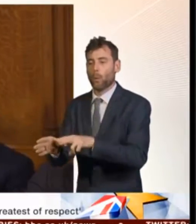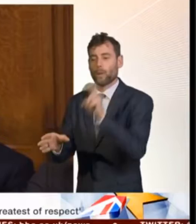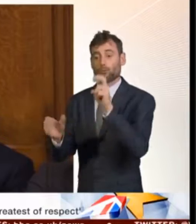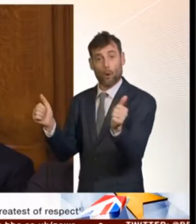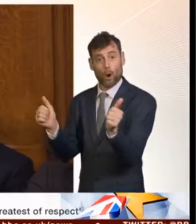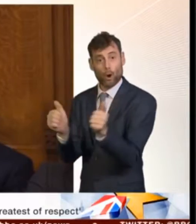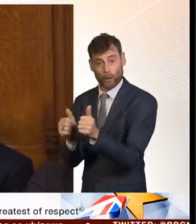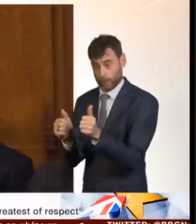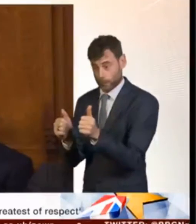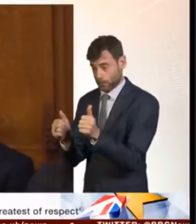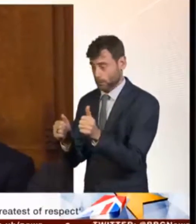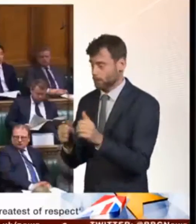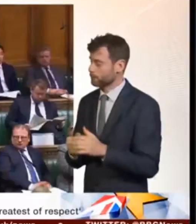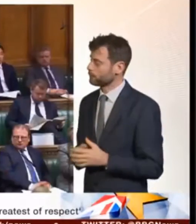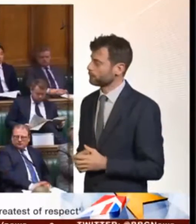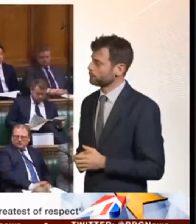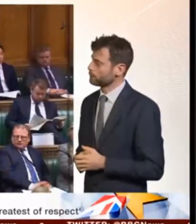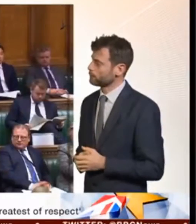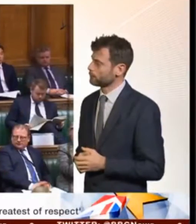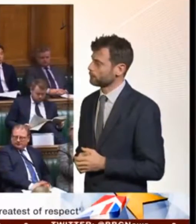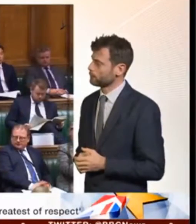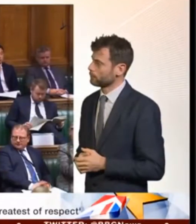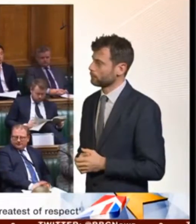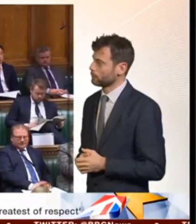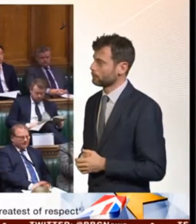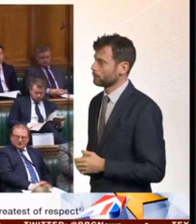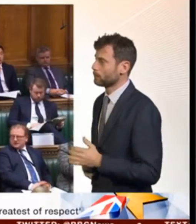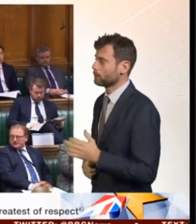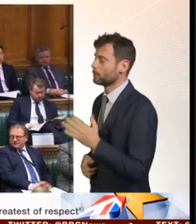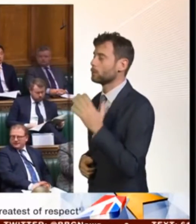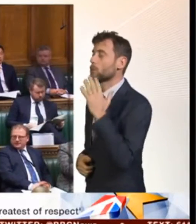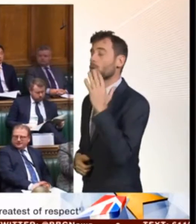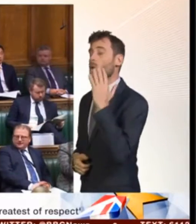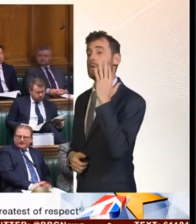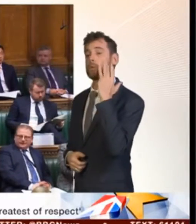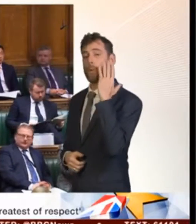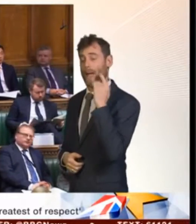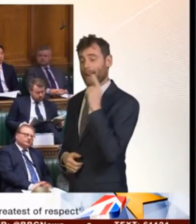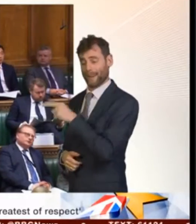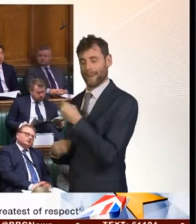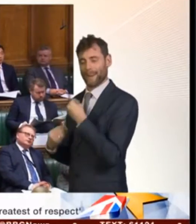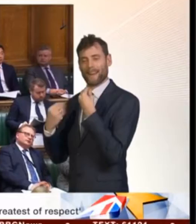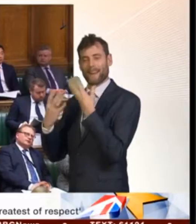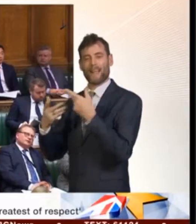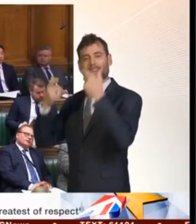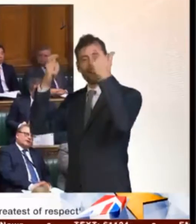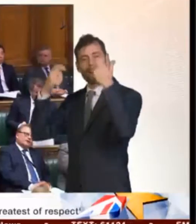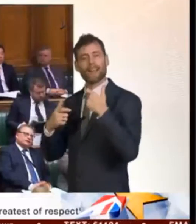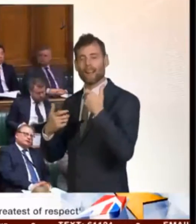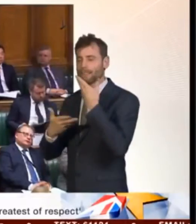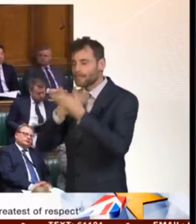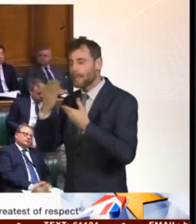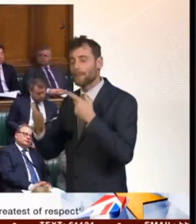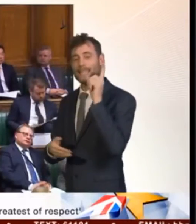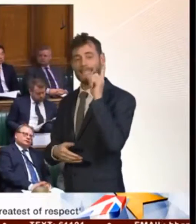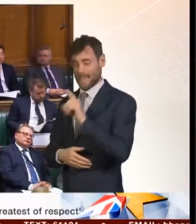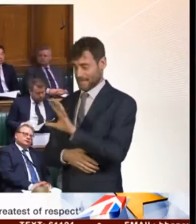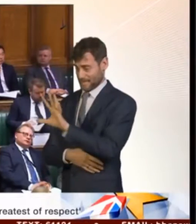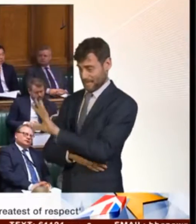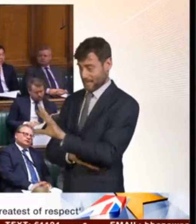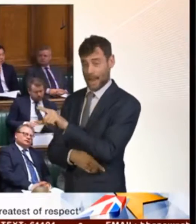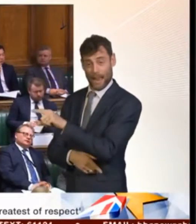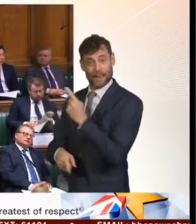itself. Now, in the introduction that he gave to his legal statement yesterday, there is no indication that